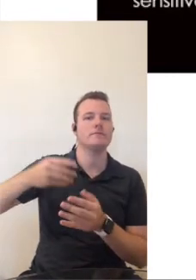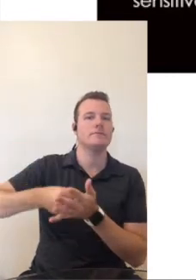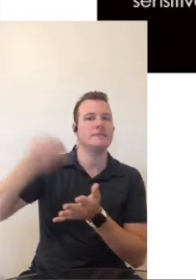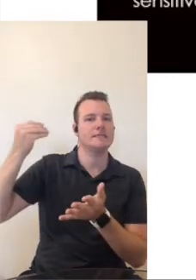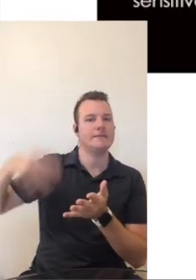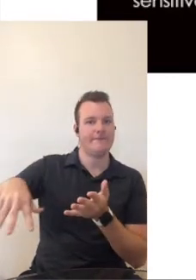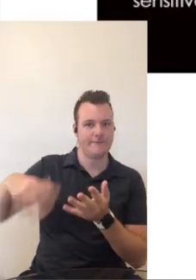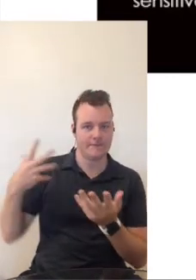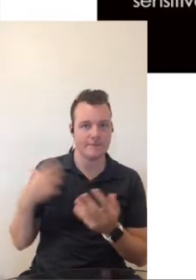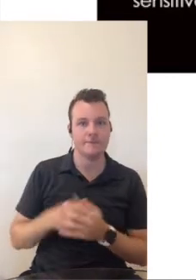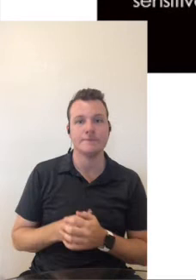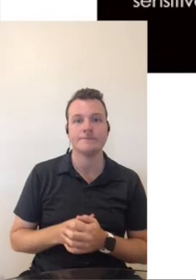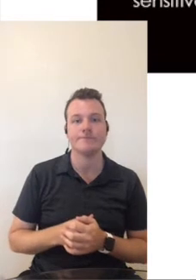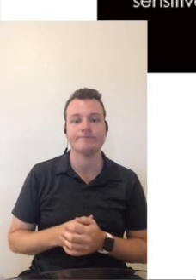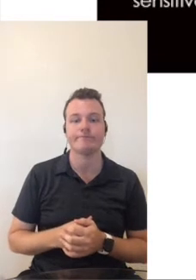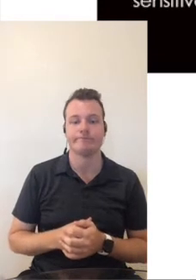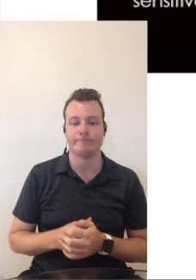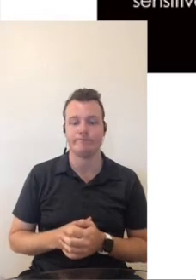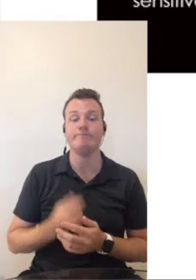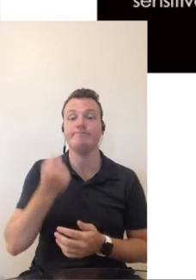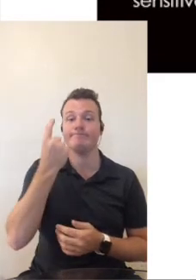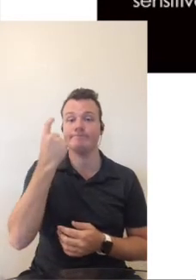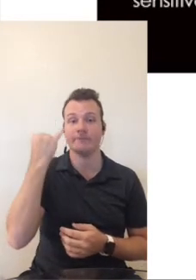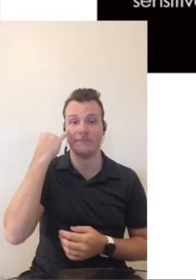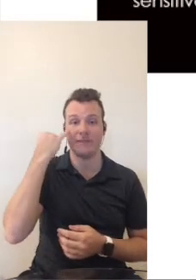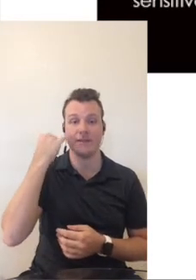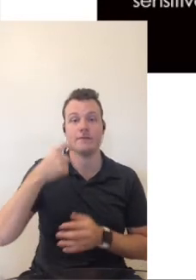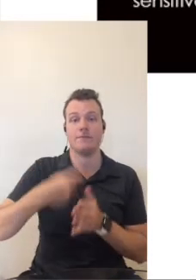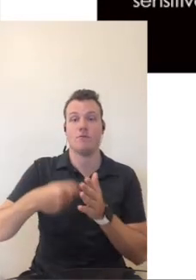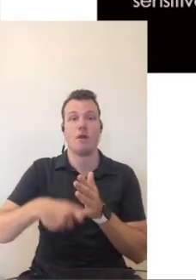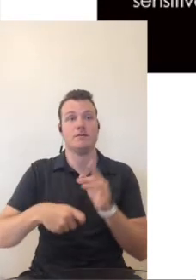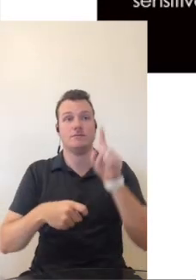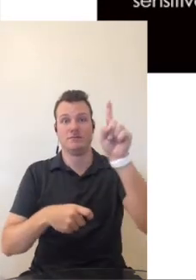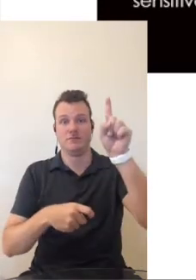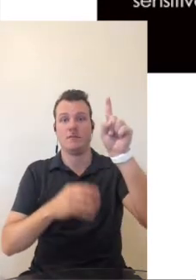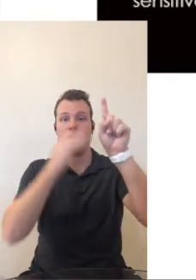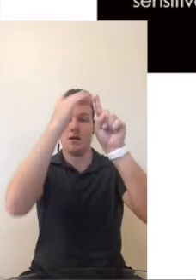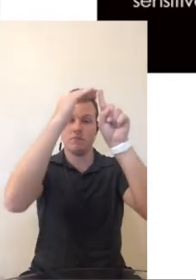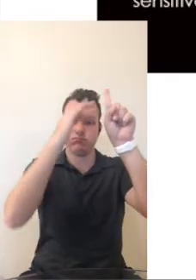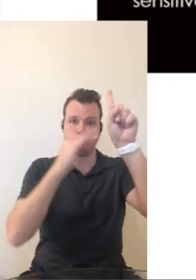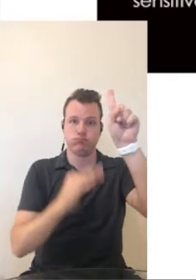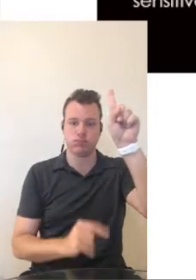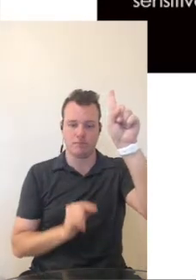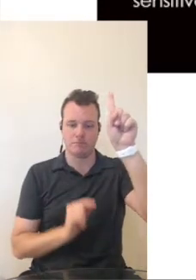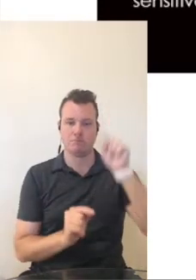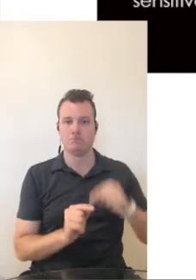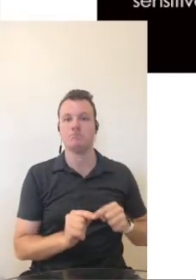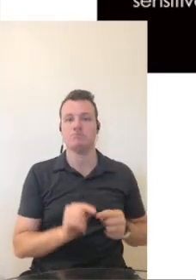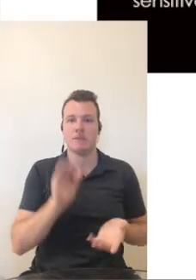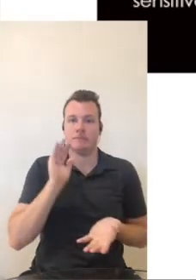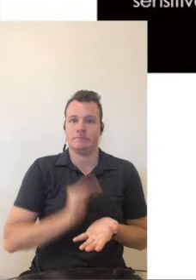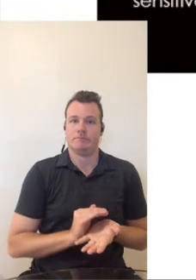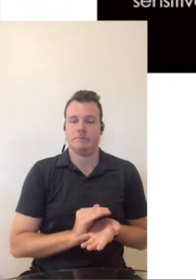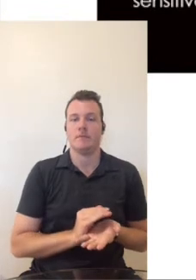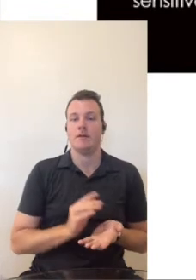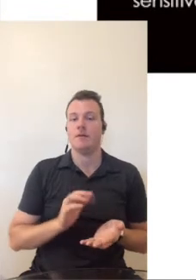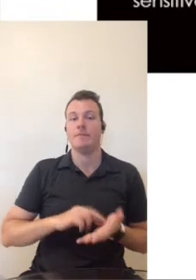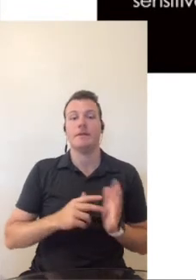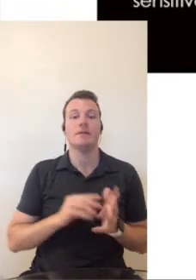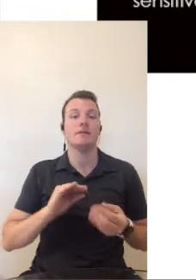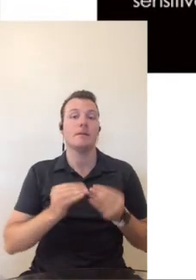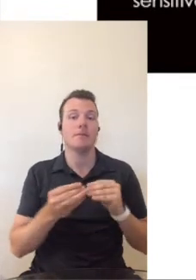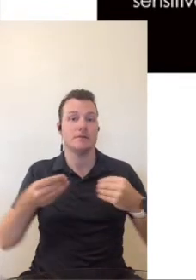Now, on the flip side of this, if I lower my price, I'm expecting a greater increase in the